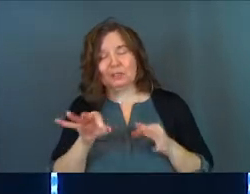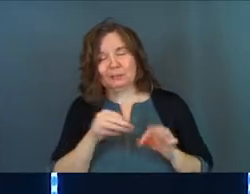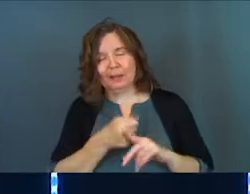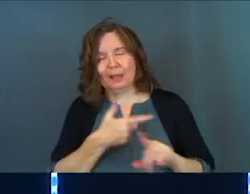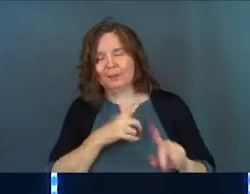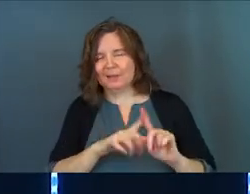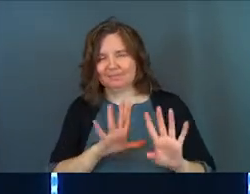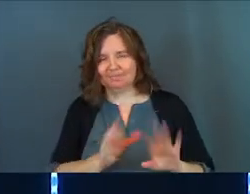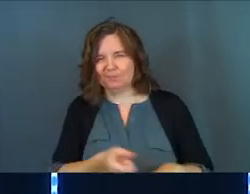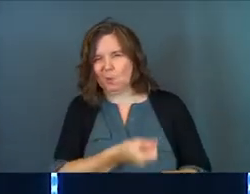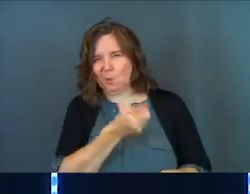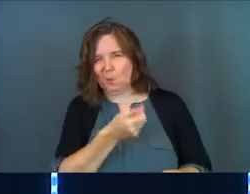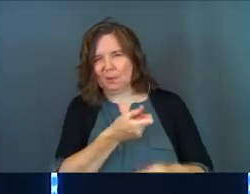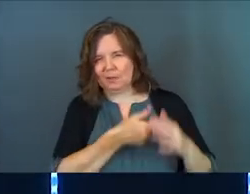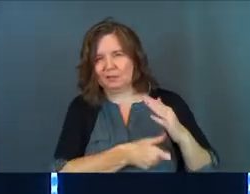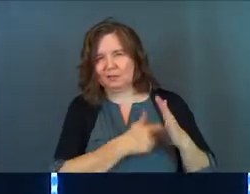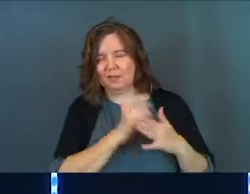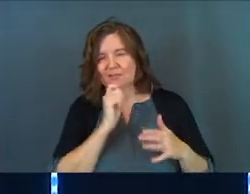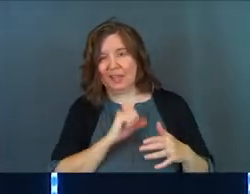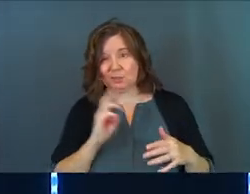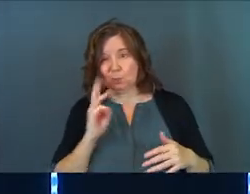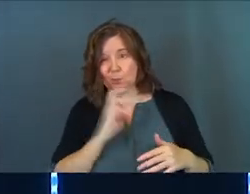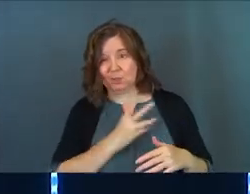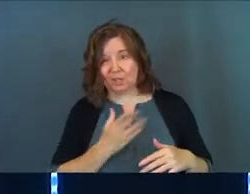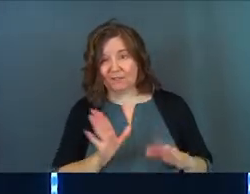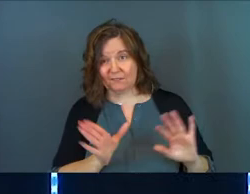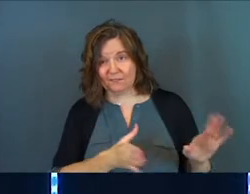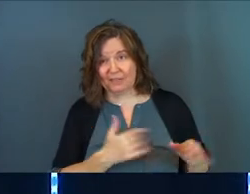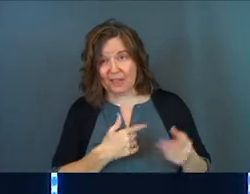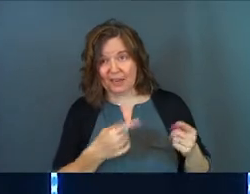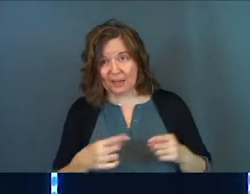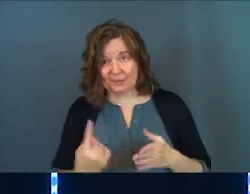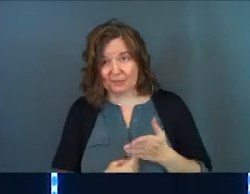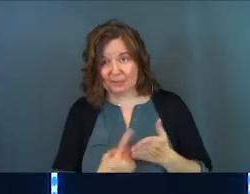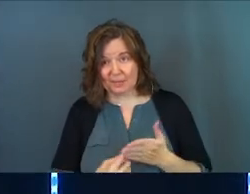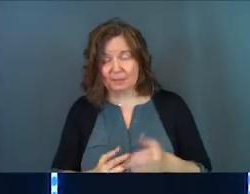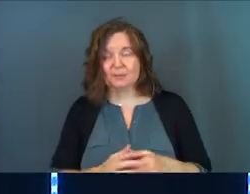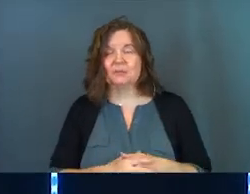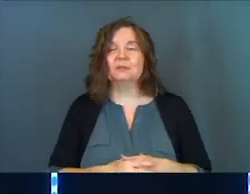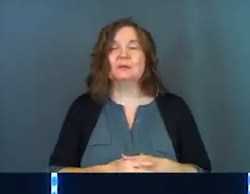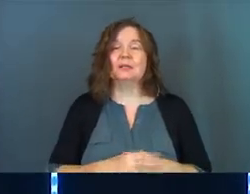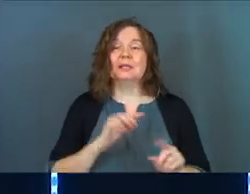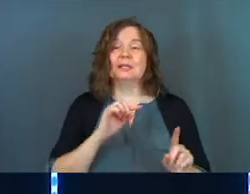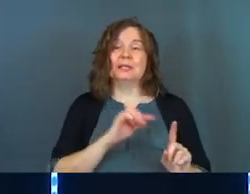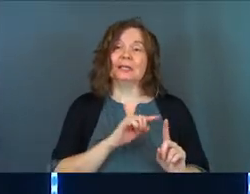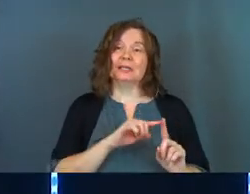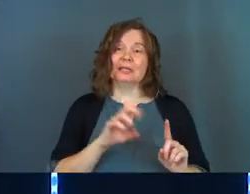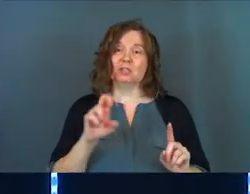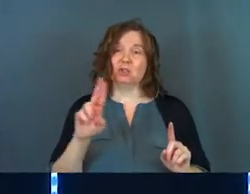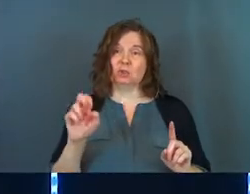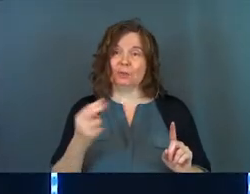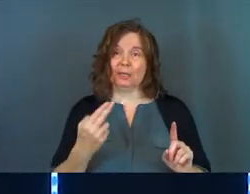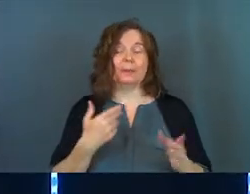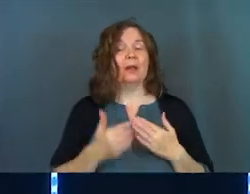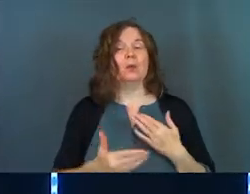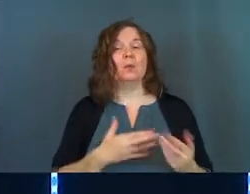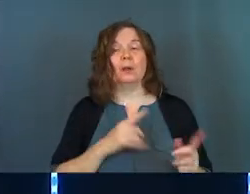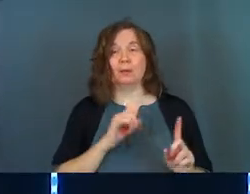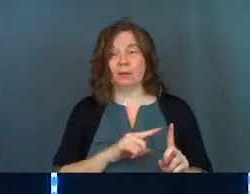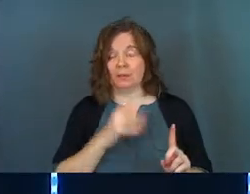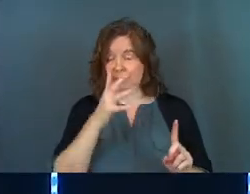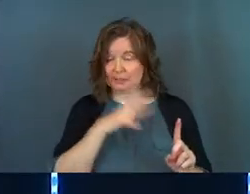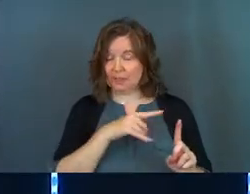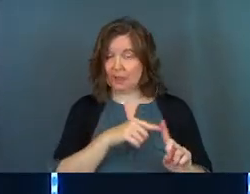explain, but let's just put it under this umbrella of ancient weird stuff that happens sometimes. He's a eunuch. But anyway,